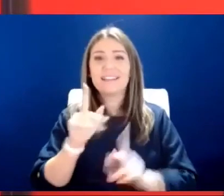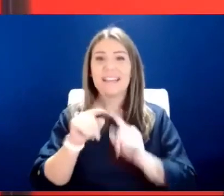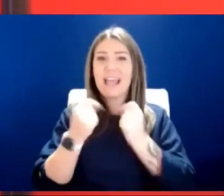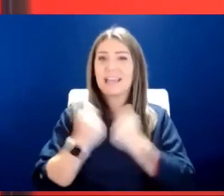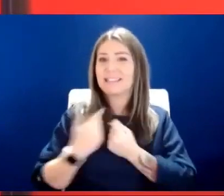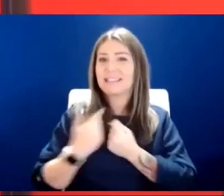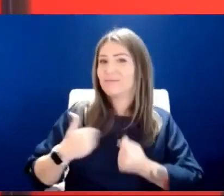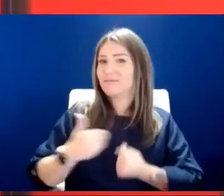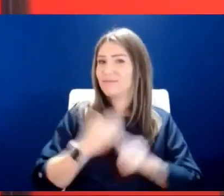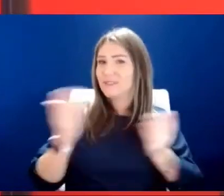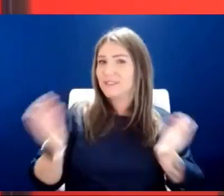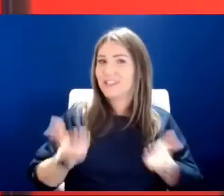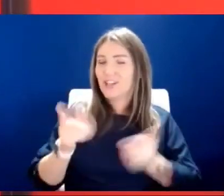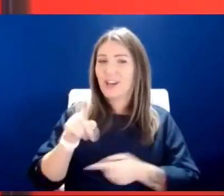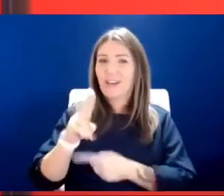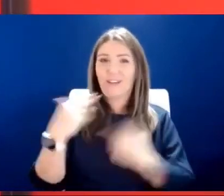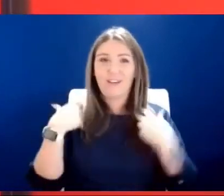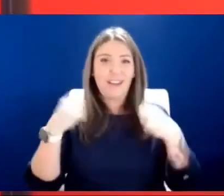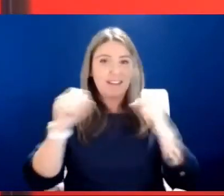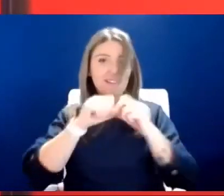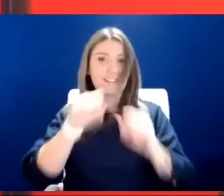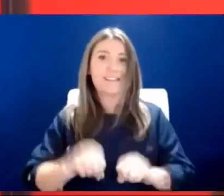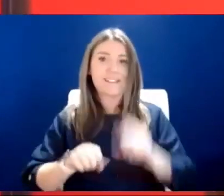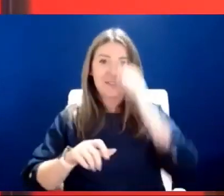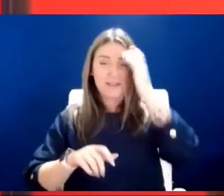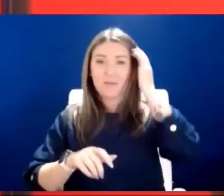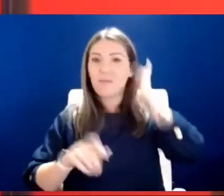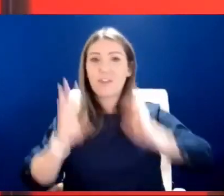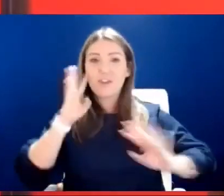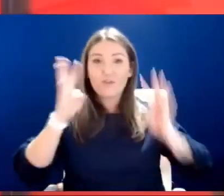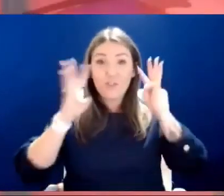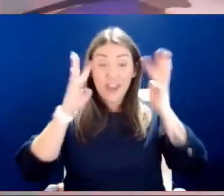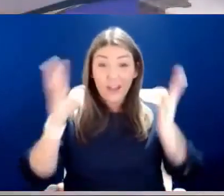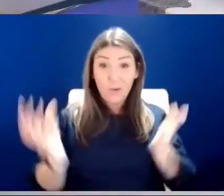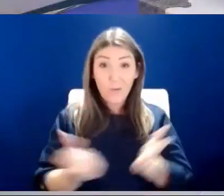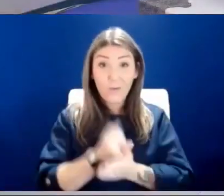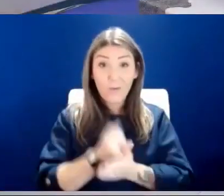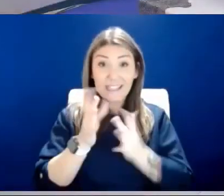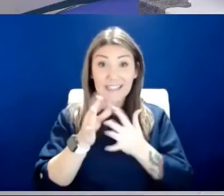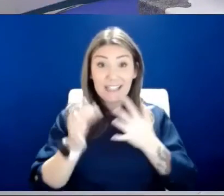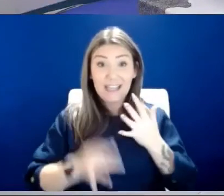Health System who created one of the winning selections.